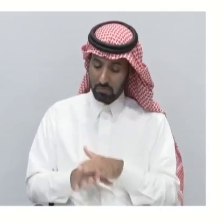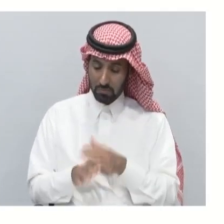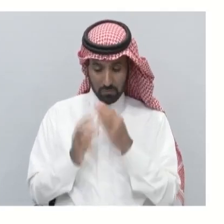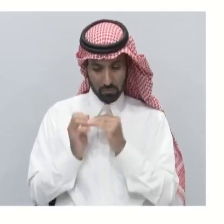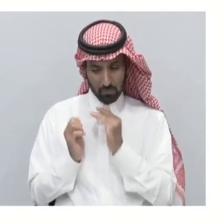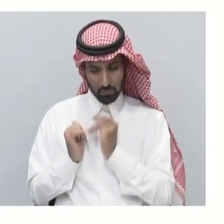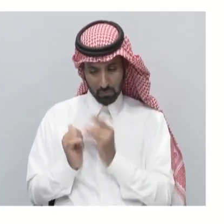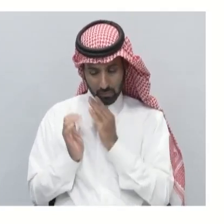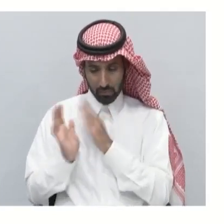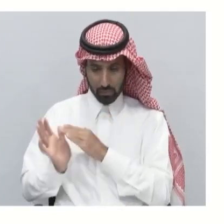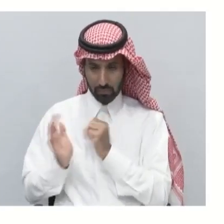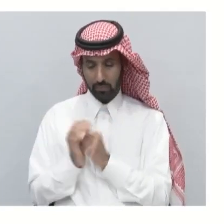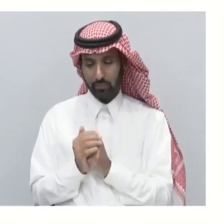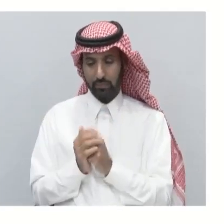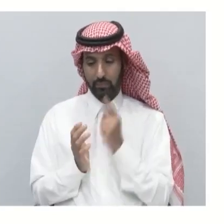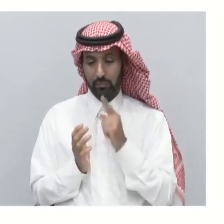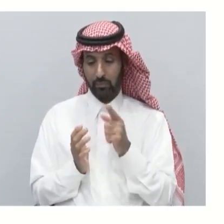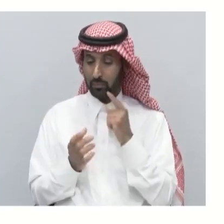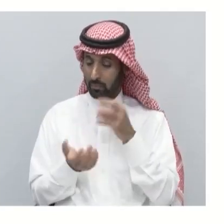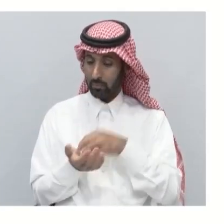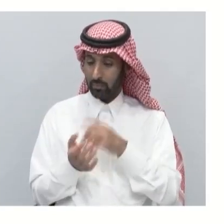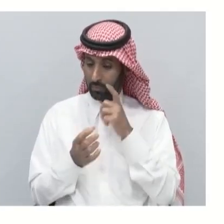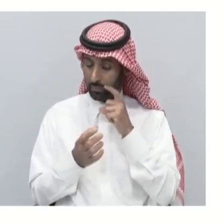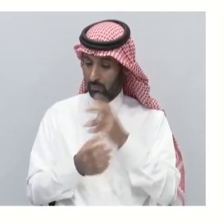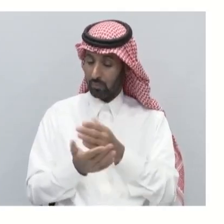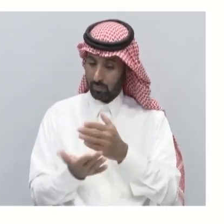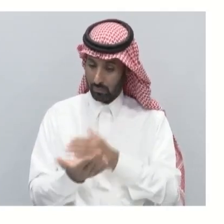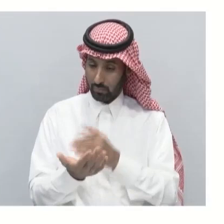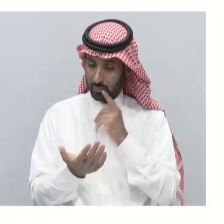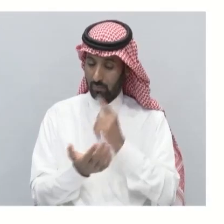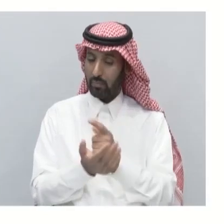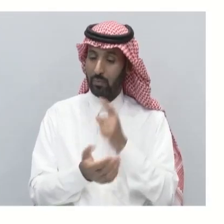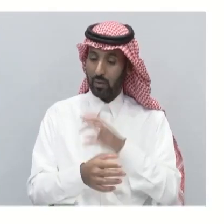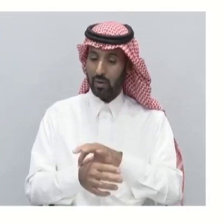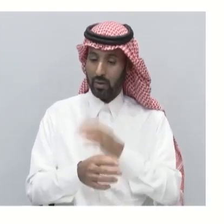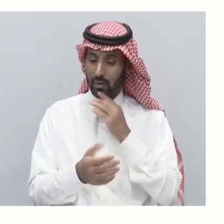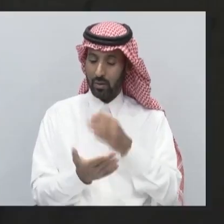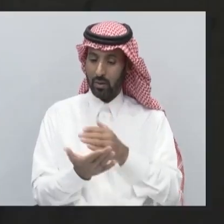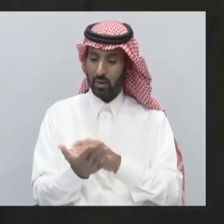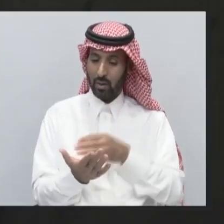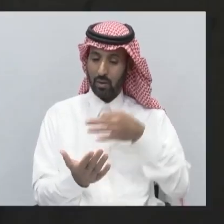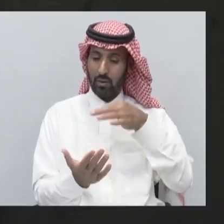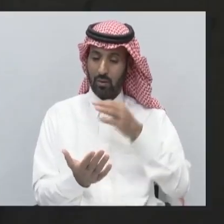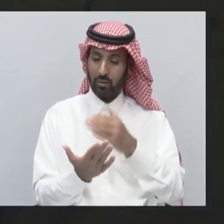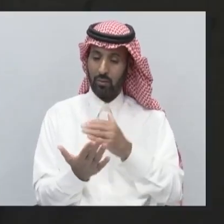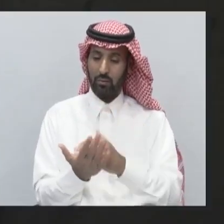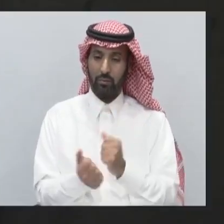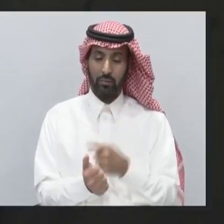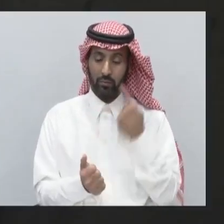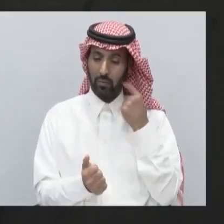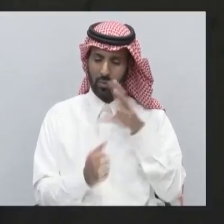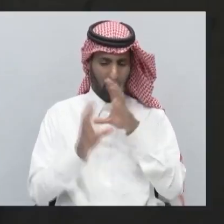bed for a few days. Attached is my sick leave. Notice the whole idea is in